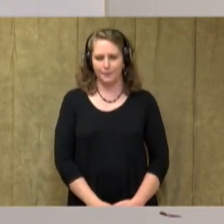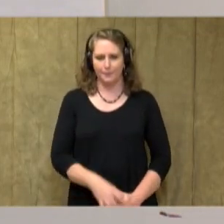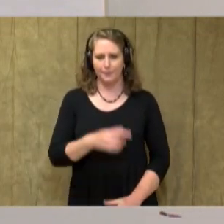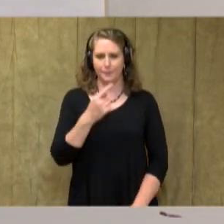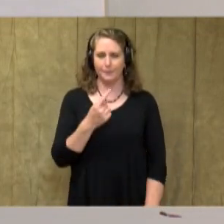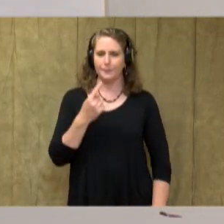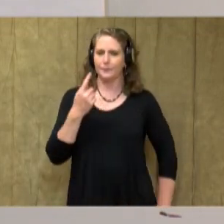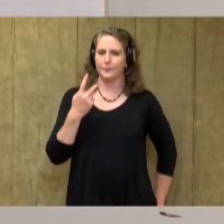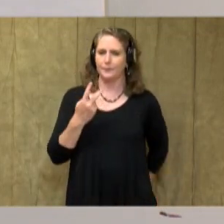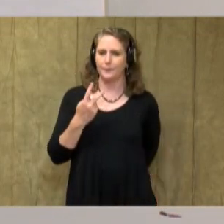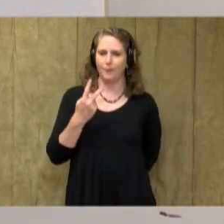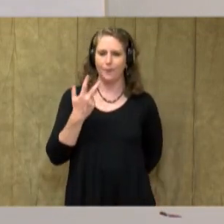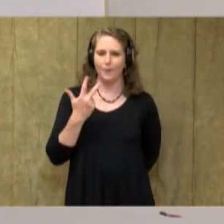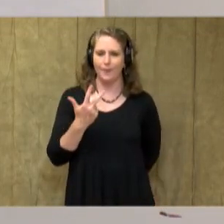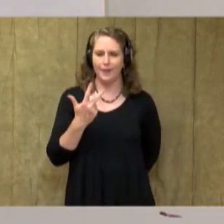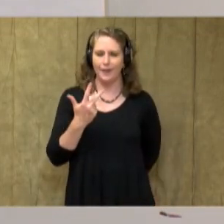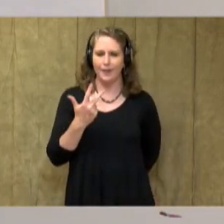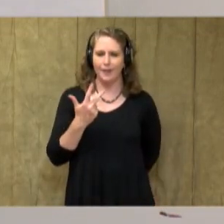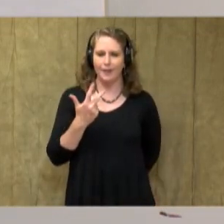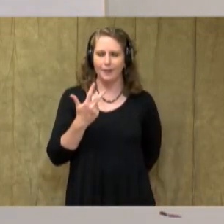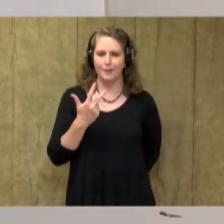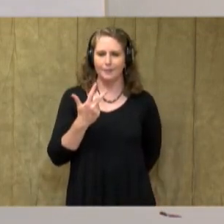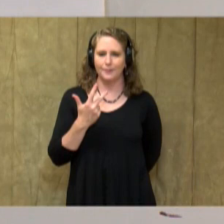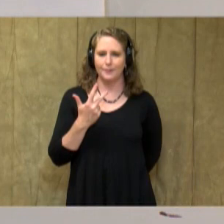2, 3,